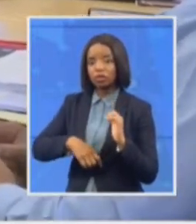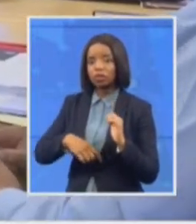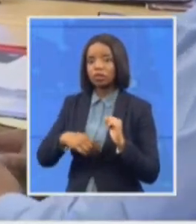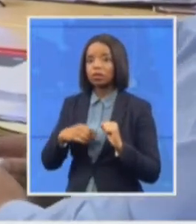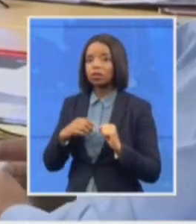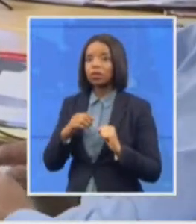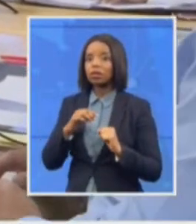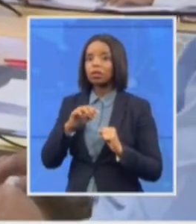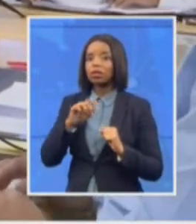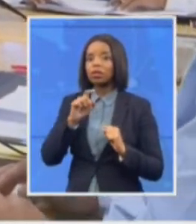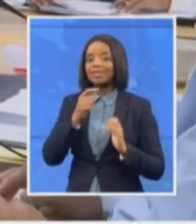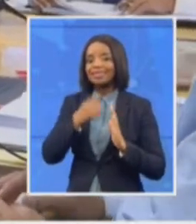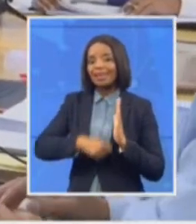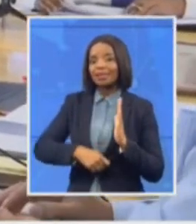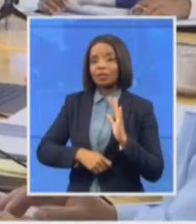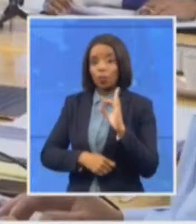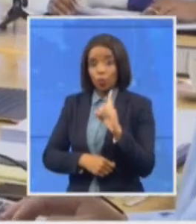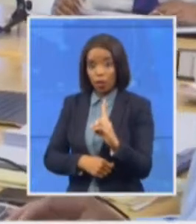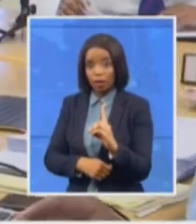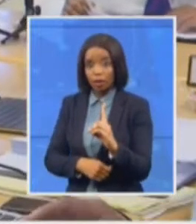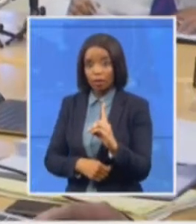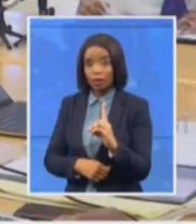the last 2 lines of charge 1,